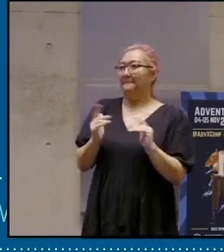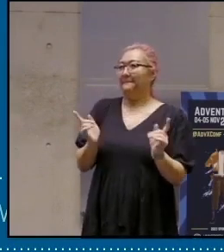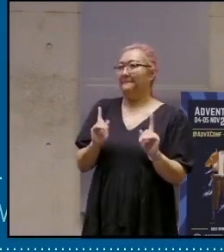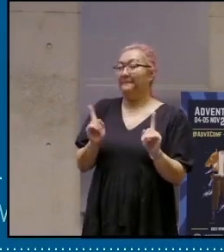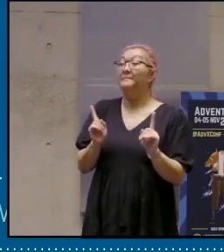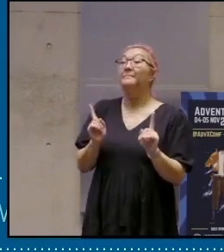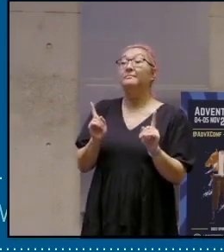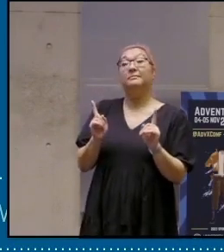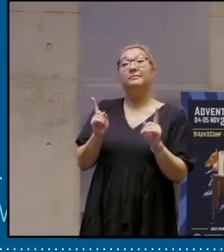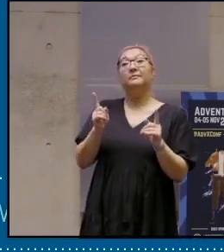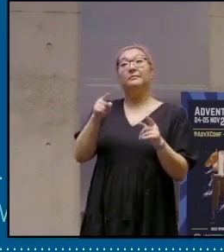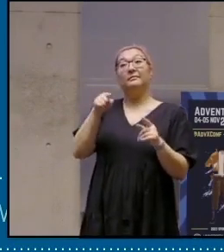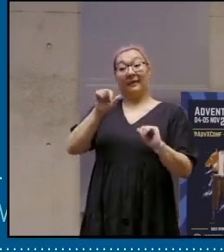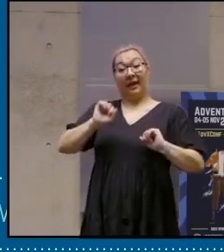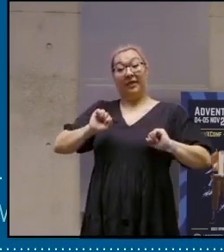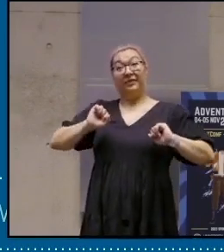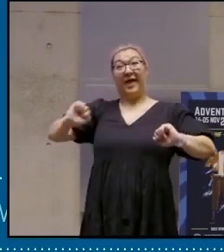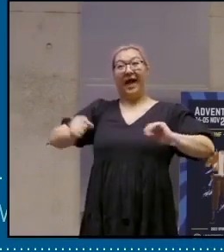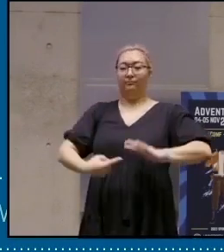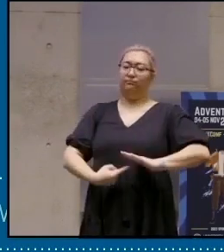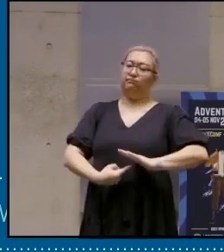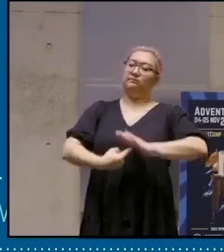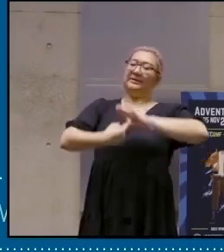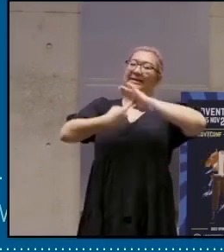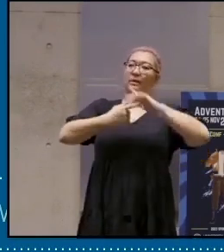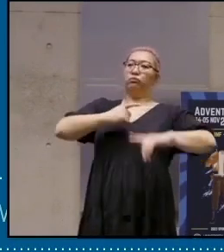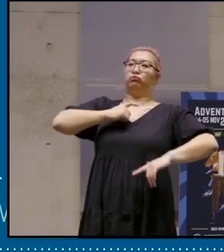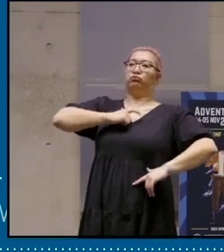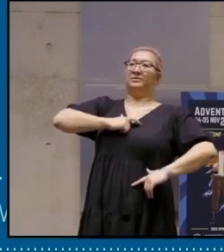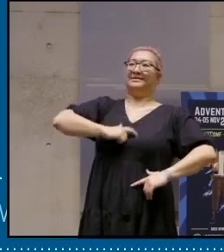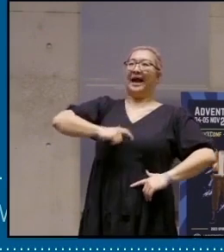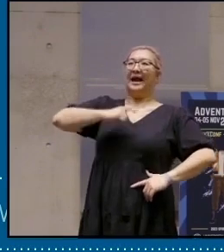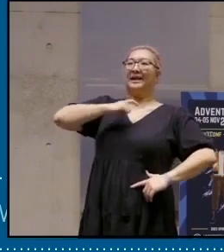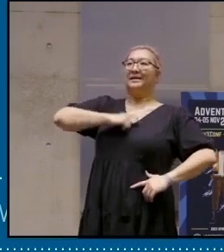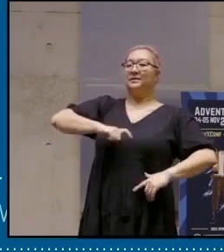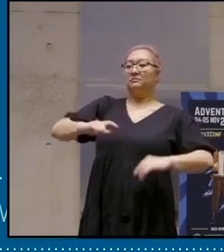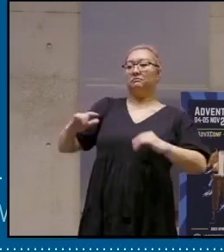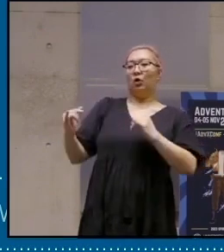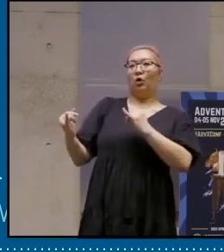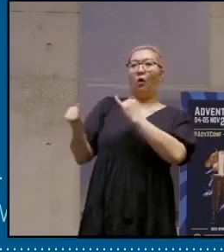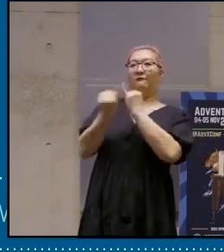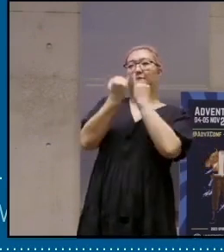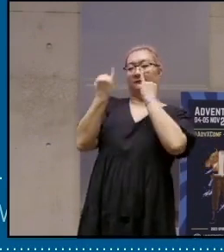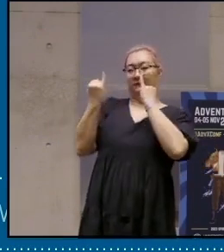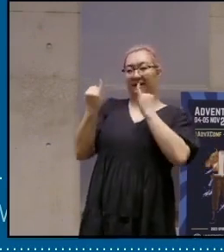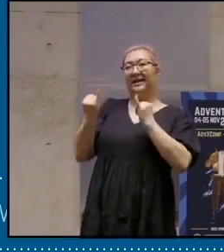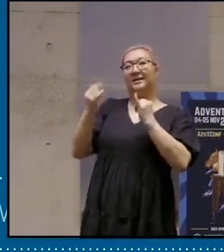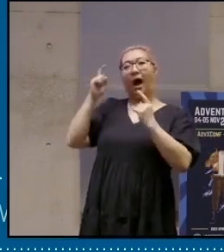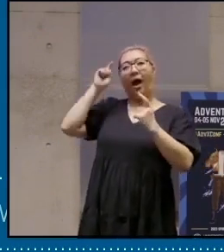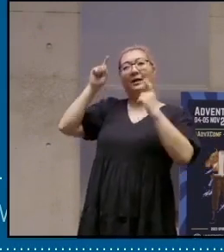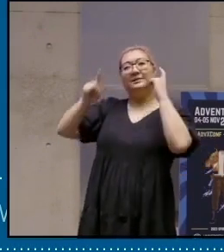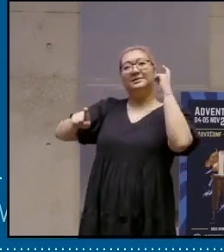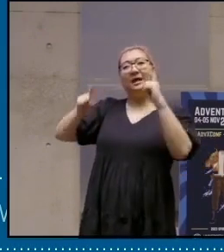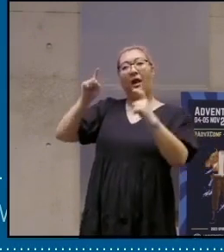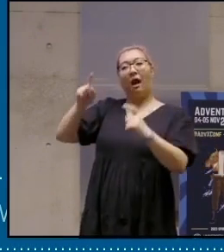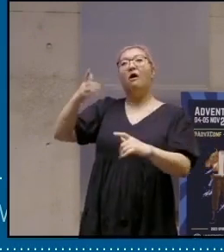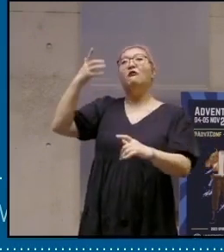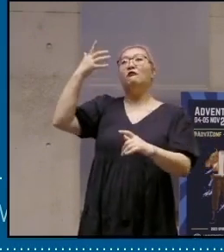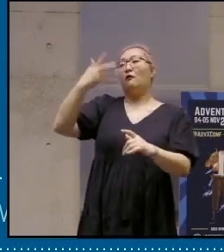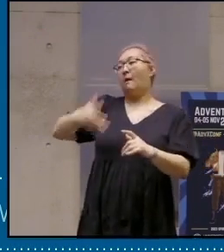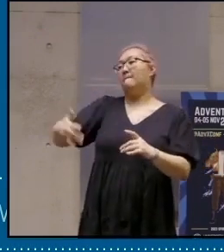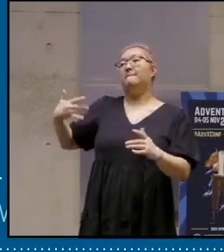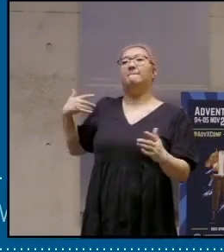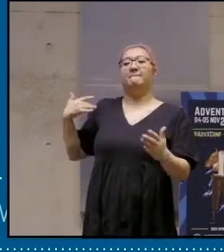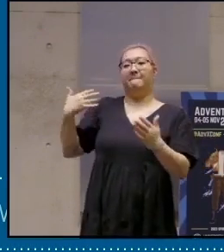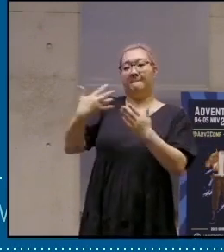They draw their key protagonist conflicts from the last few decades or so. To very, very heavily simplify, As Dusk Falls'